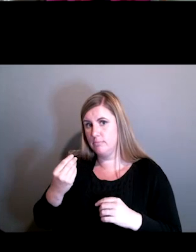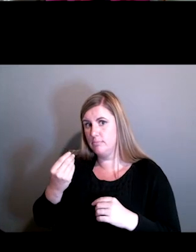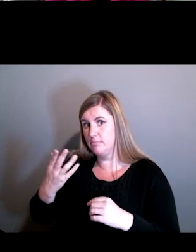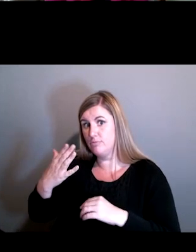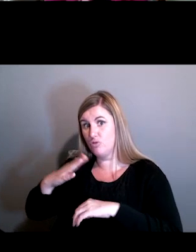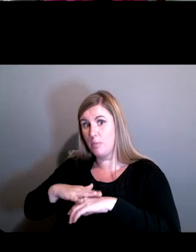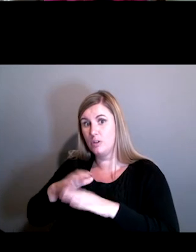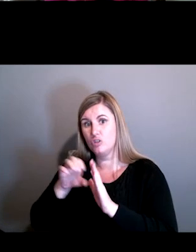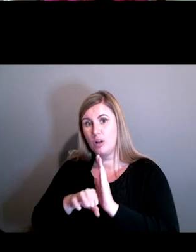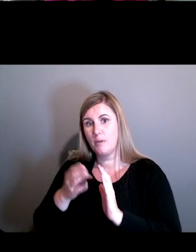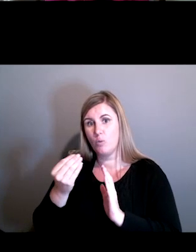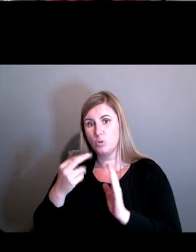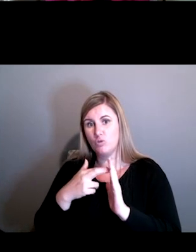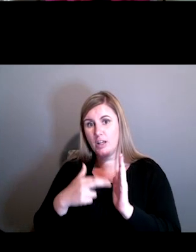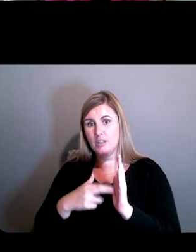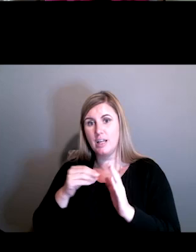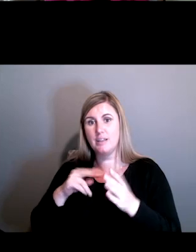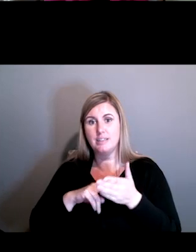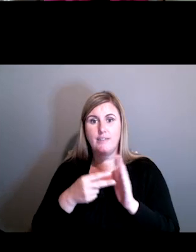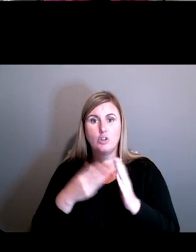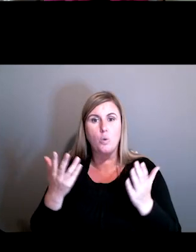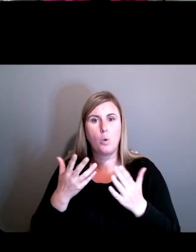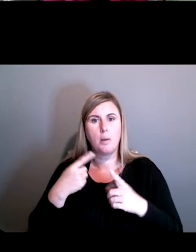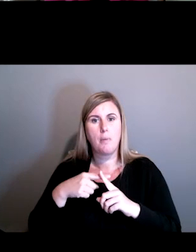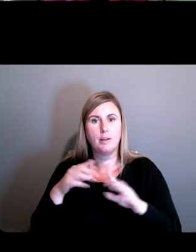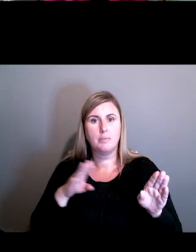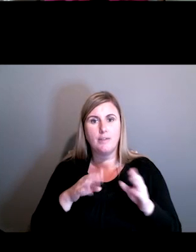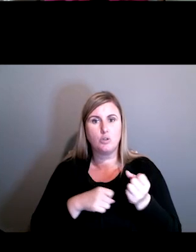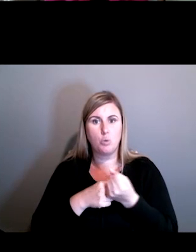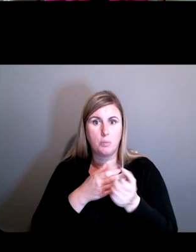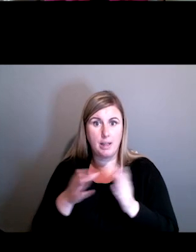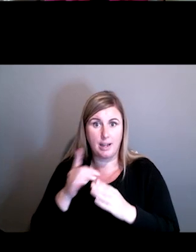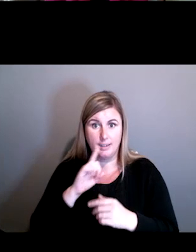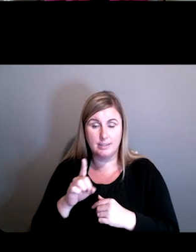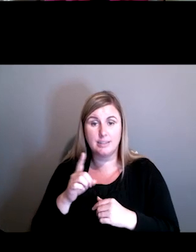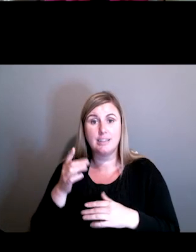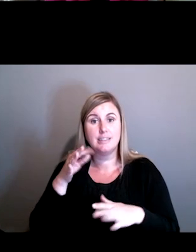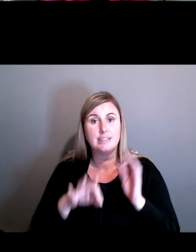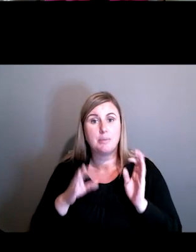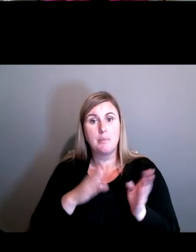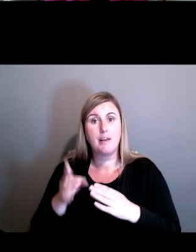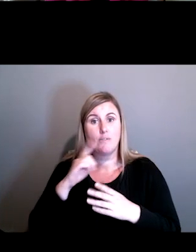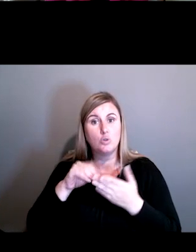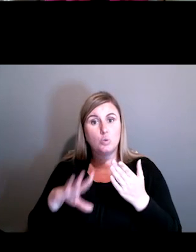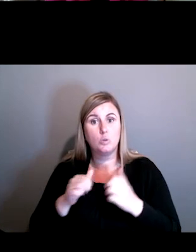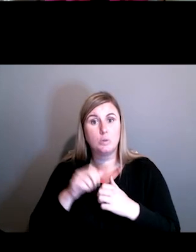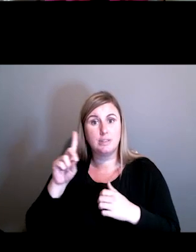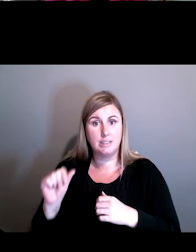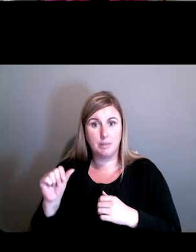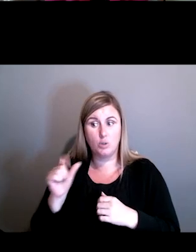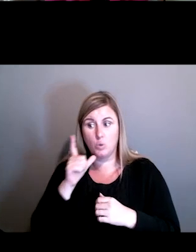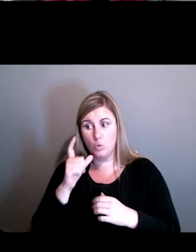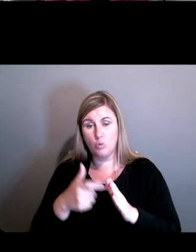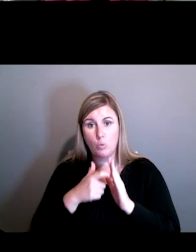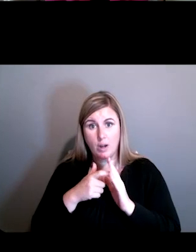and the definition of what a positive behavior support plan is. And it's simply a plan for students with disabilities who require specific intervention to